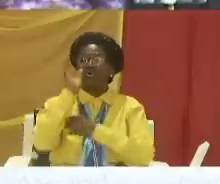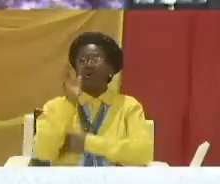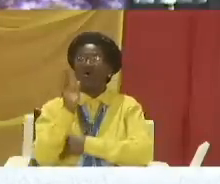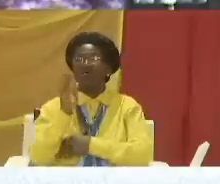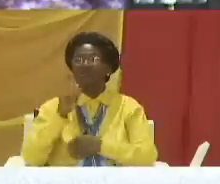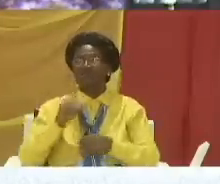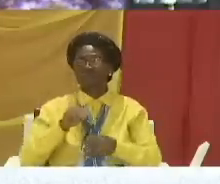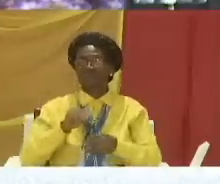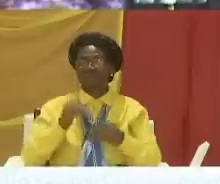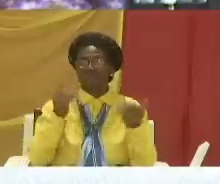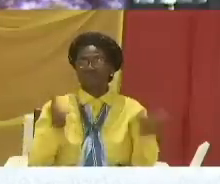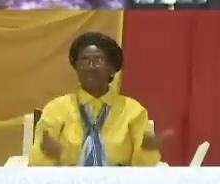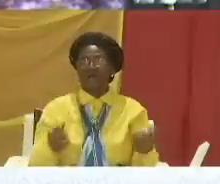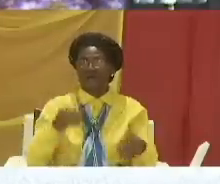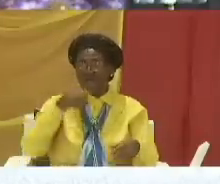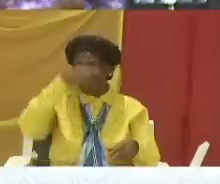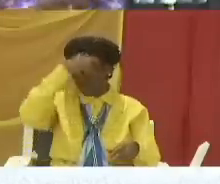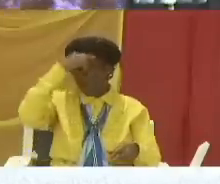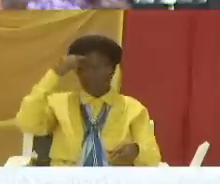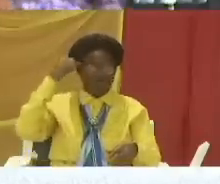Now, because of time,